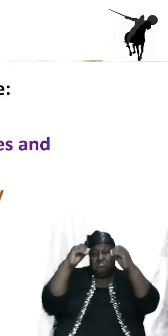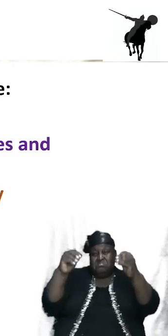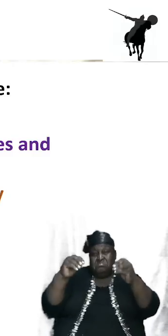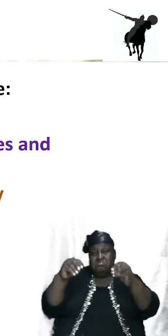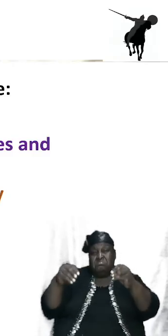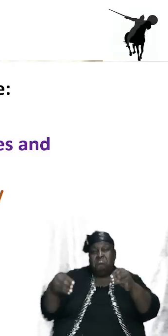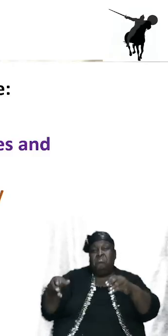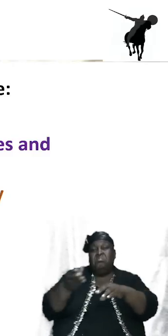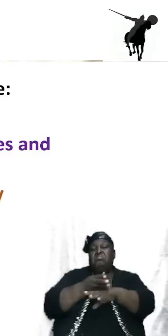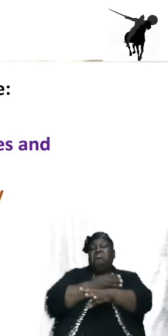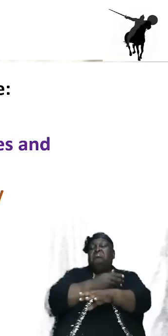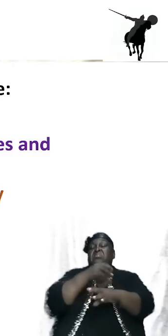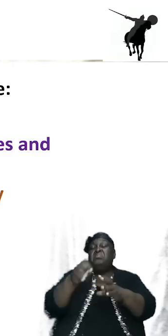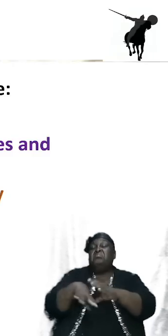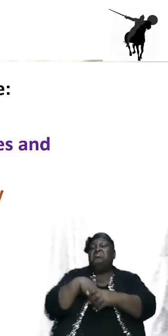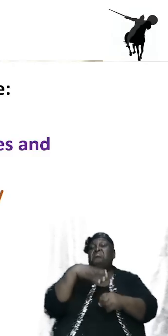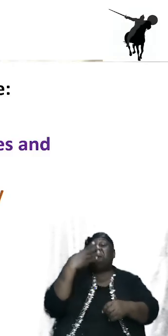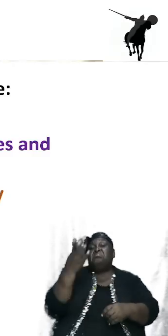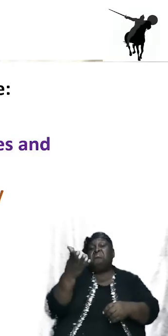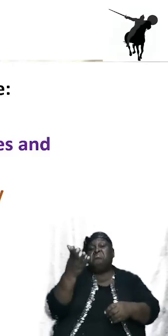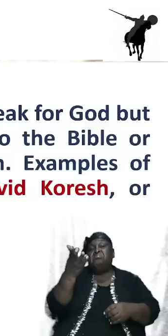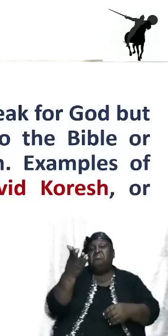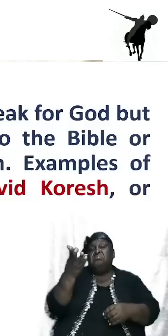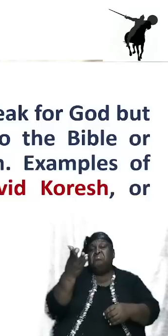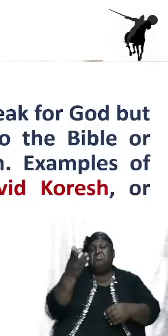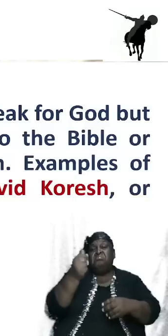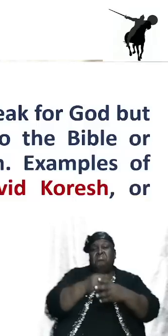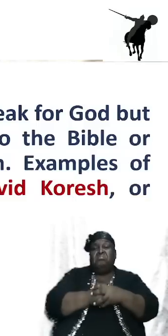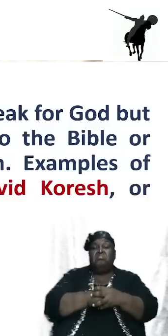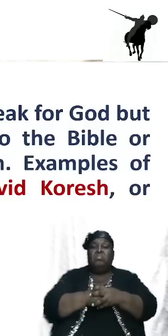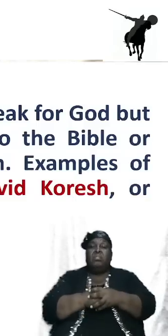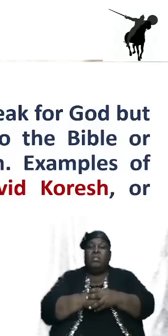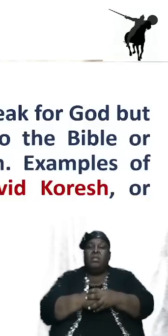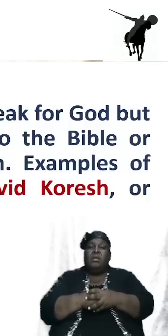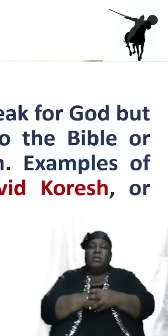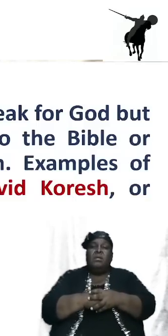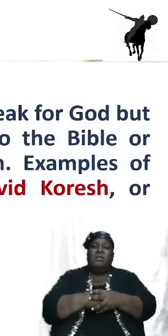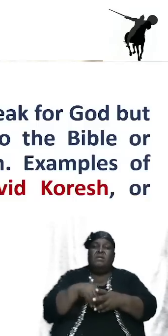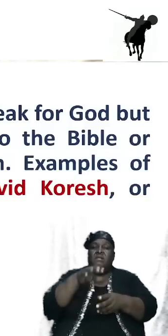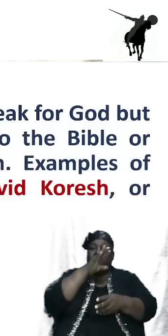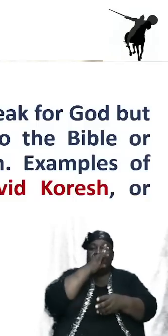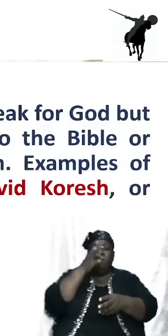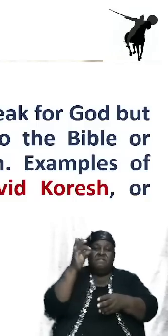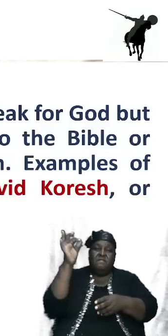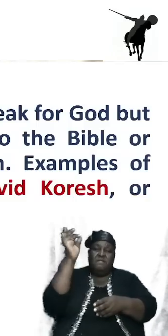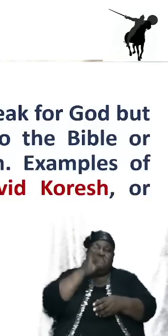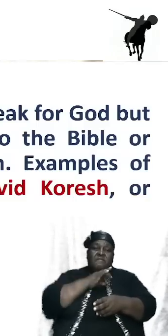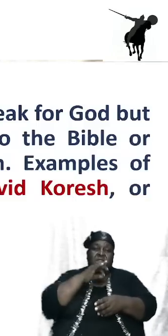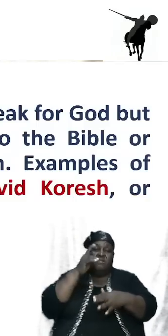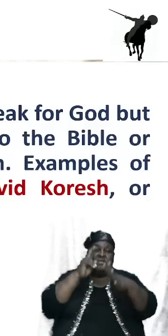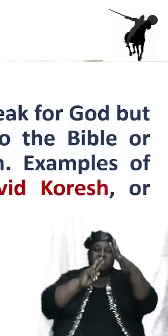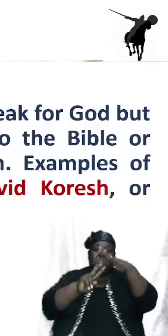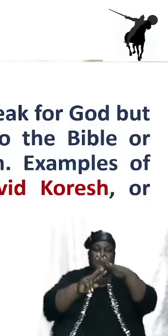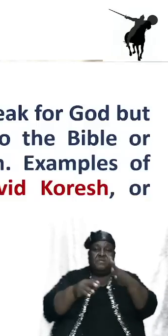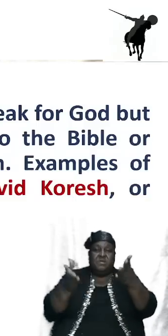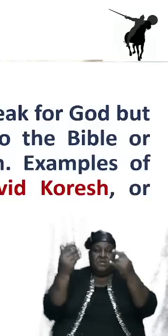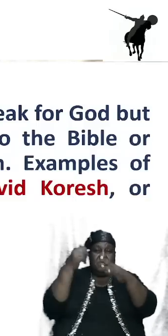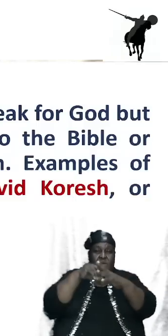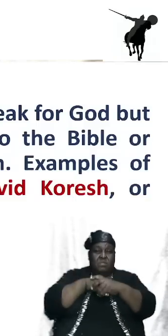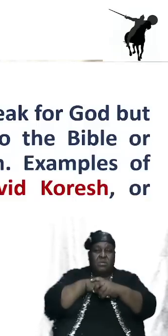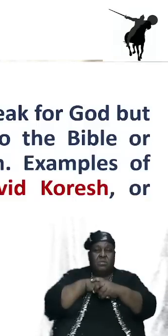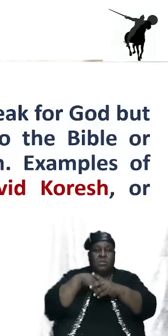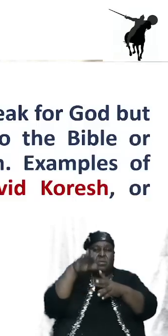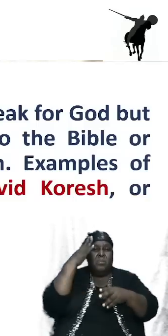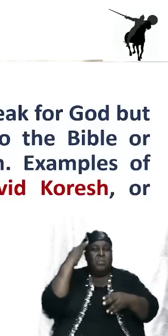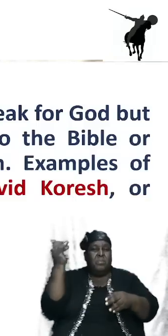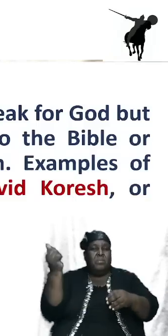this. Apart from the fact that they are false teaching, there are also false prophets that come in. And why am I telling